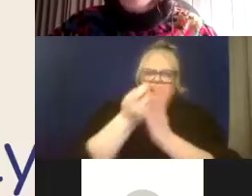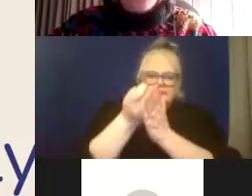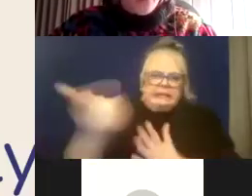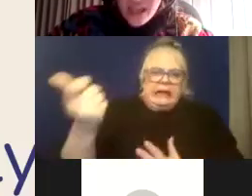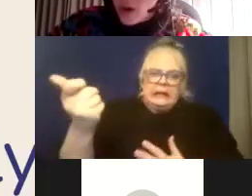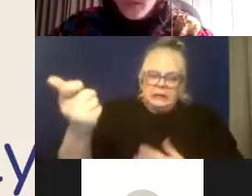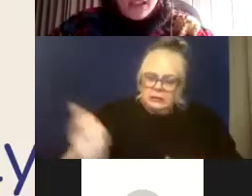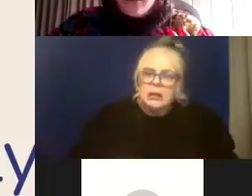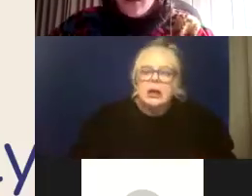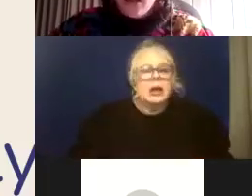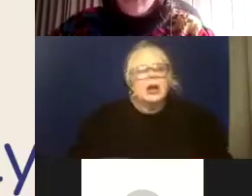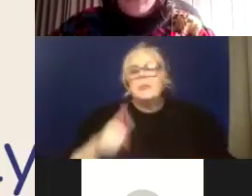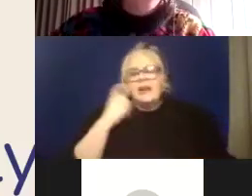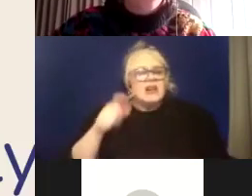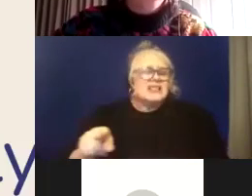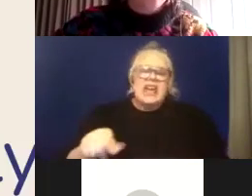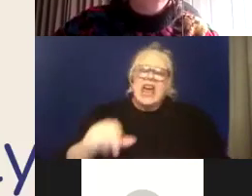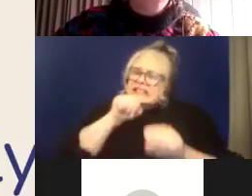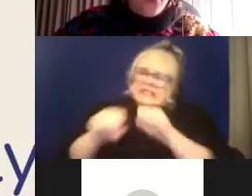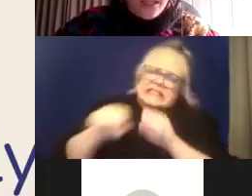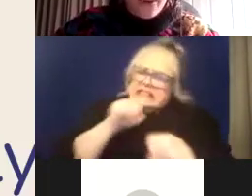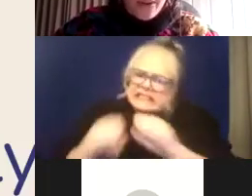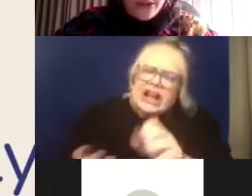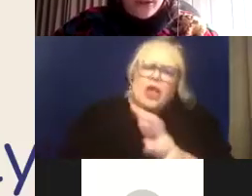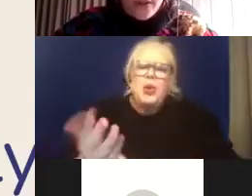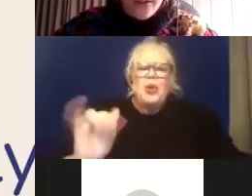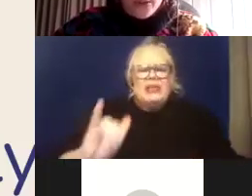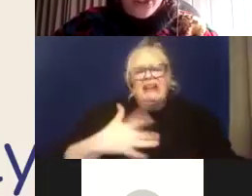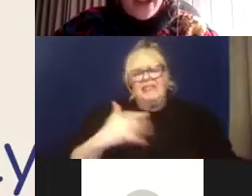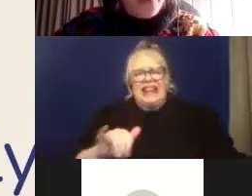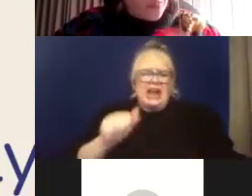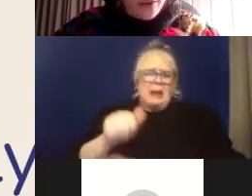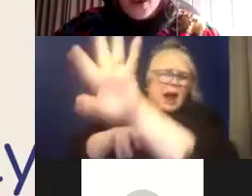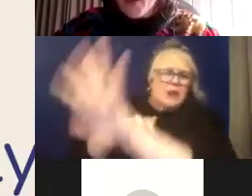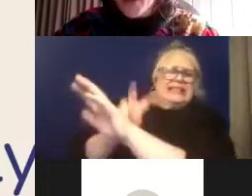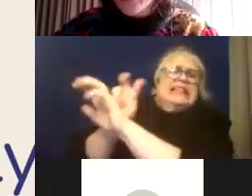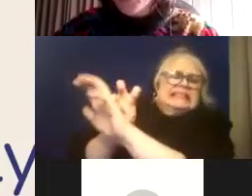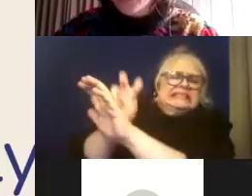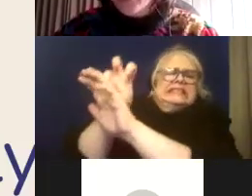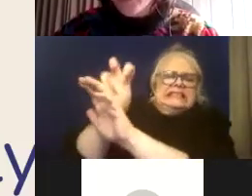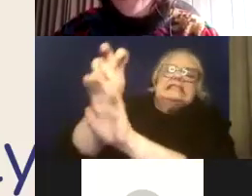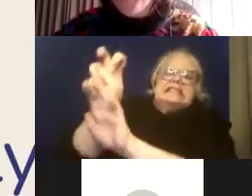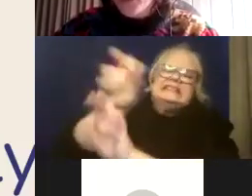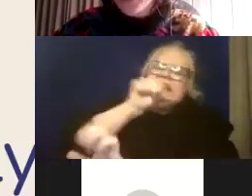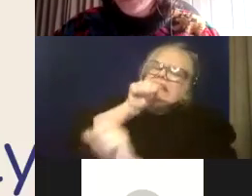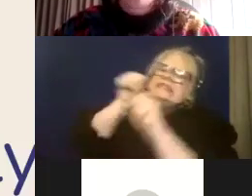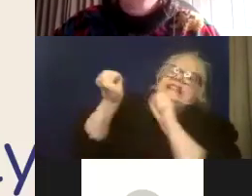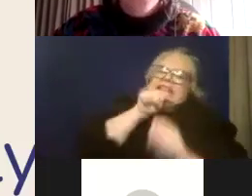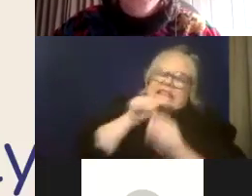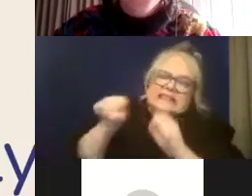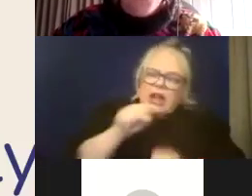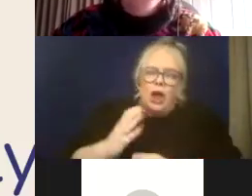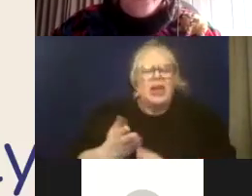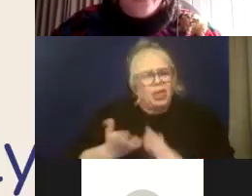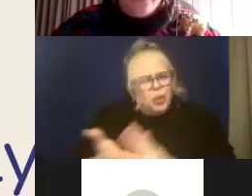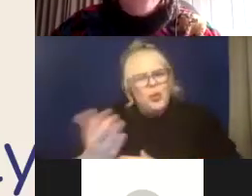shame and self-blame and all of these difficult feelings that present barriers to survivors reaching out that we're going to talk about a little bit later. Content